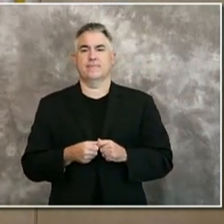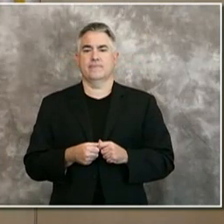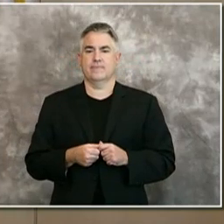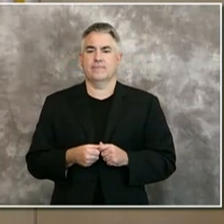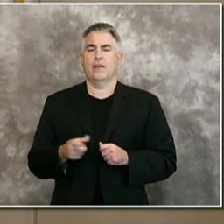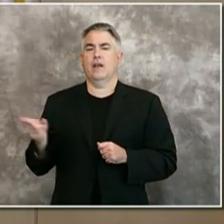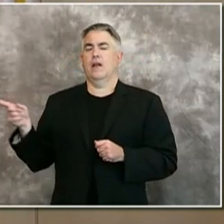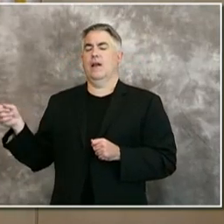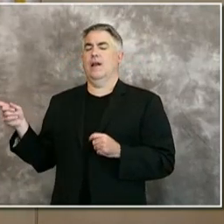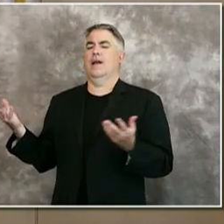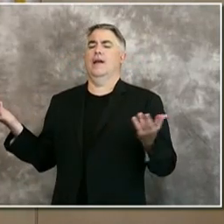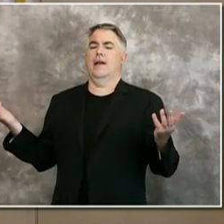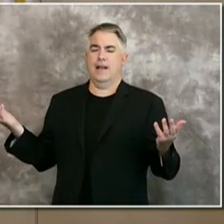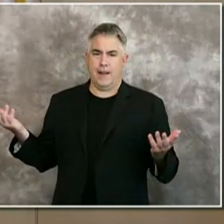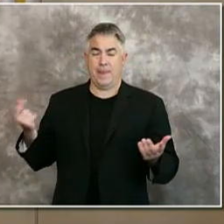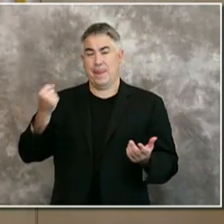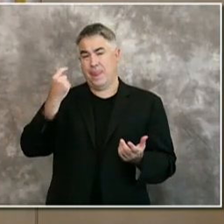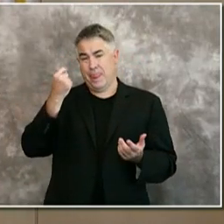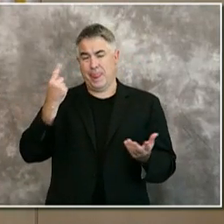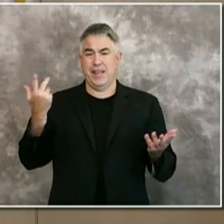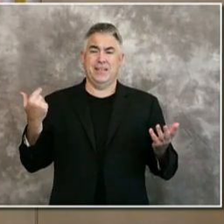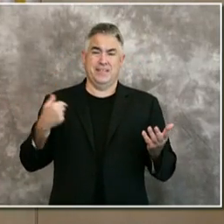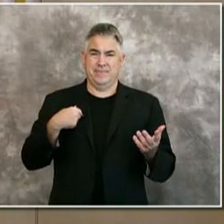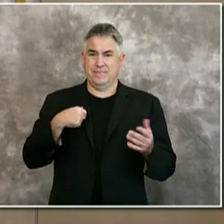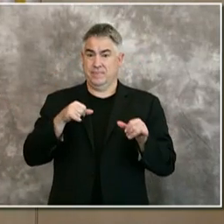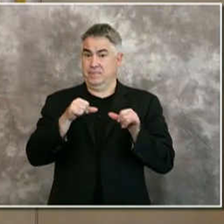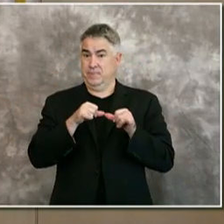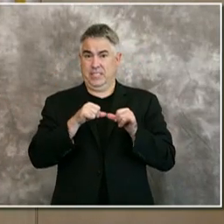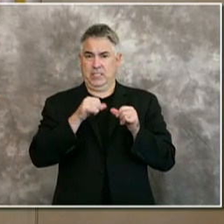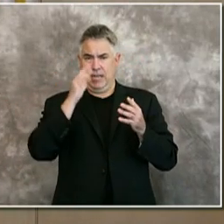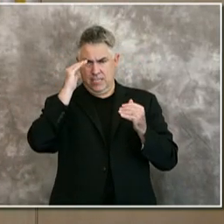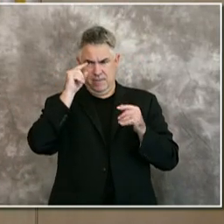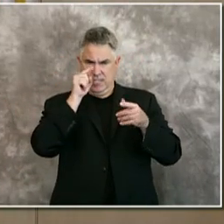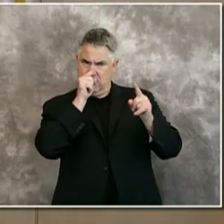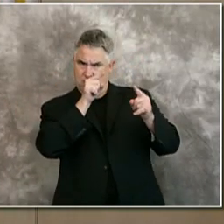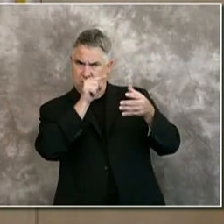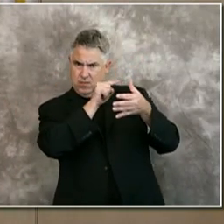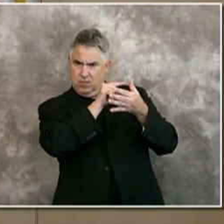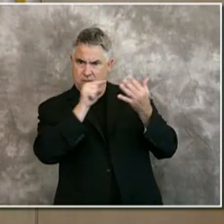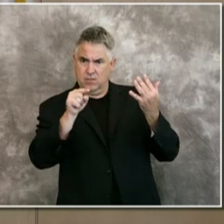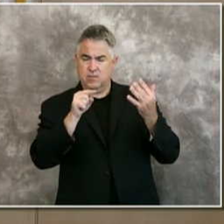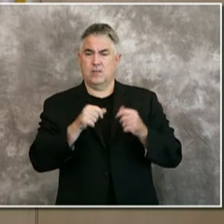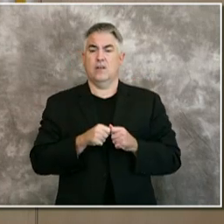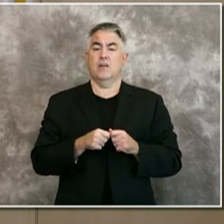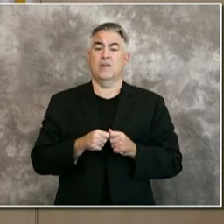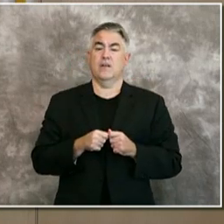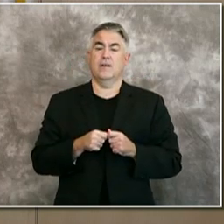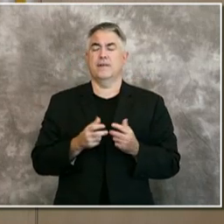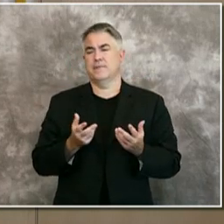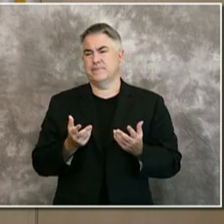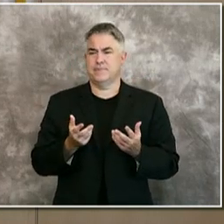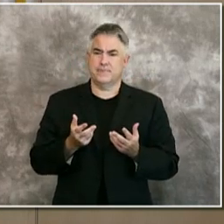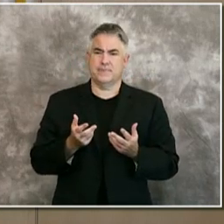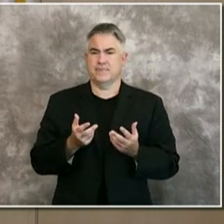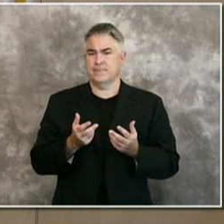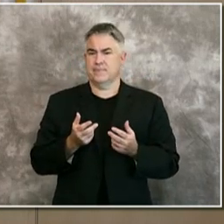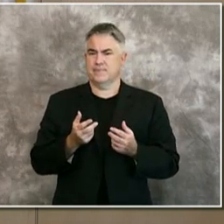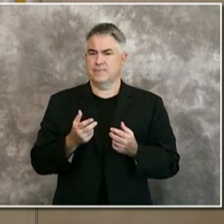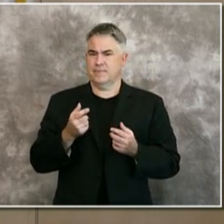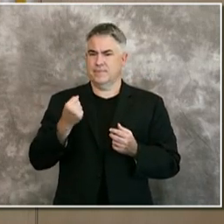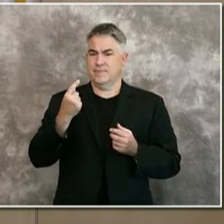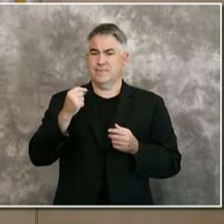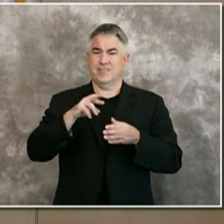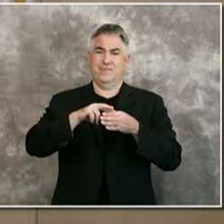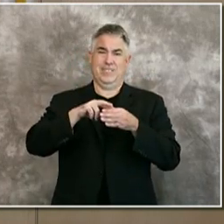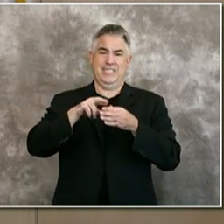I think, first of all, we have to measure our expectations or temper our expectations. Getting your results back, and I'm